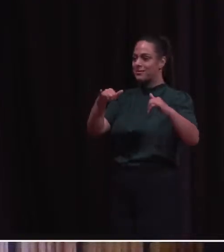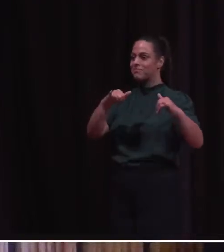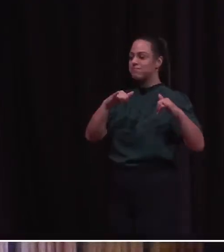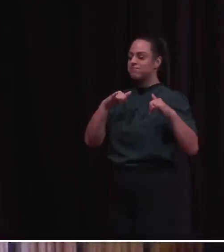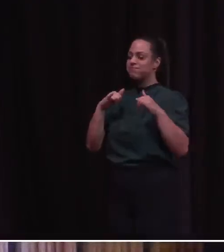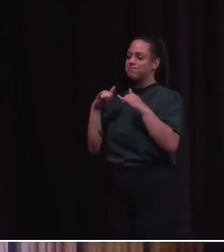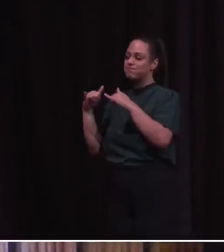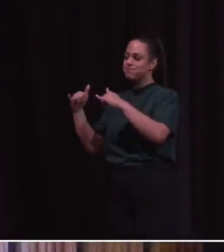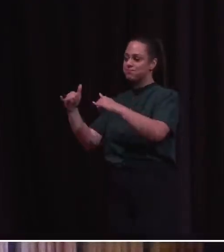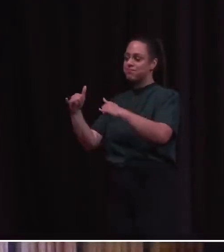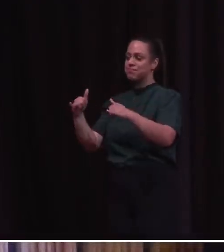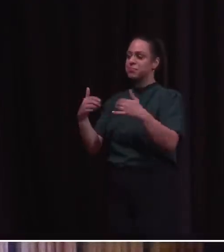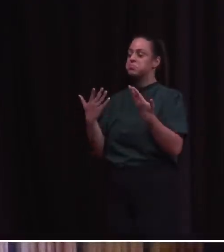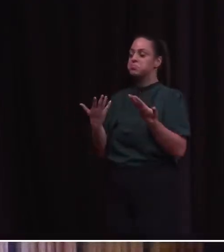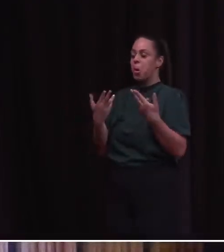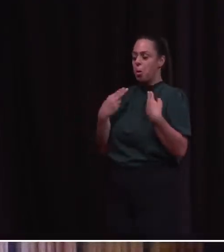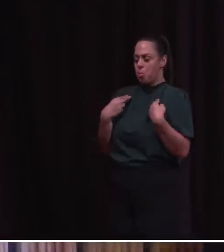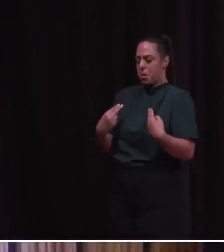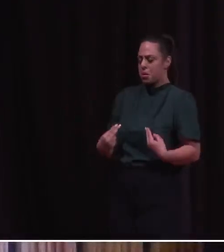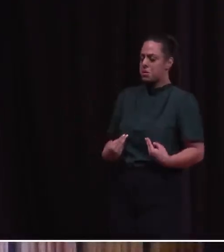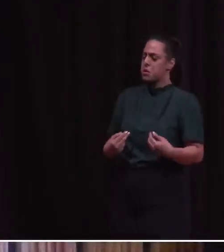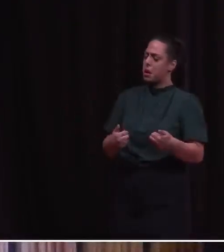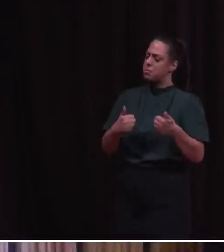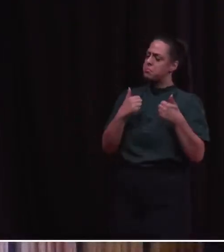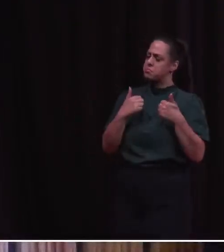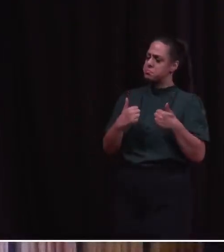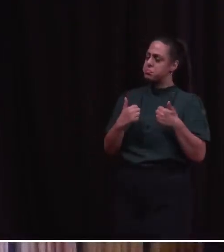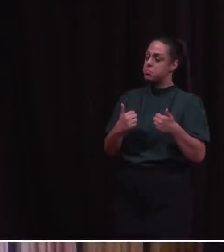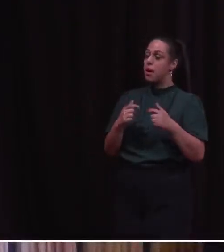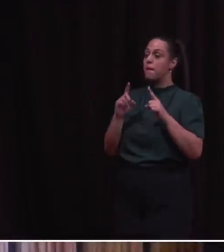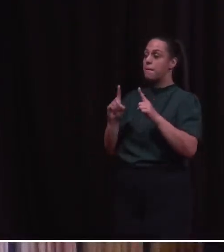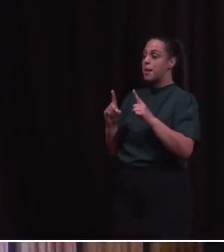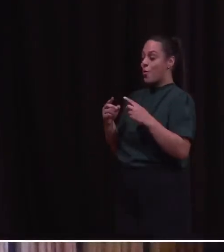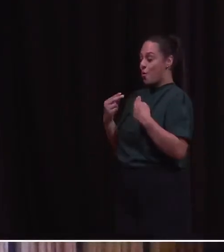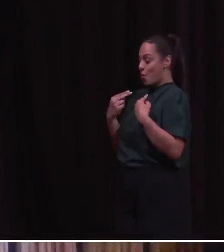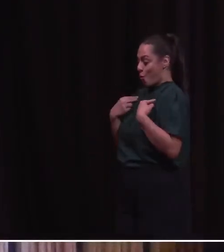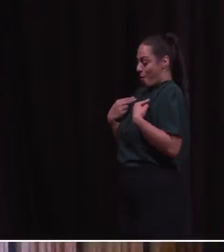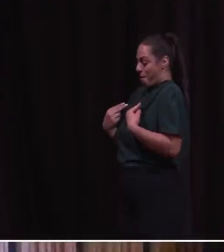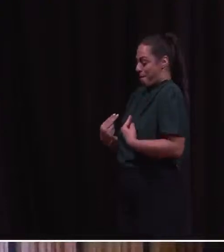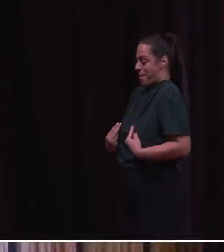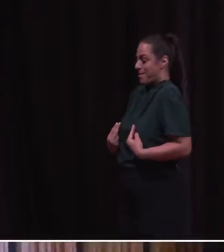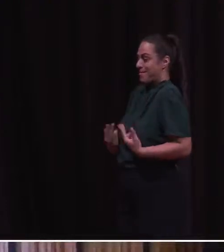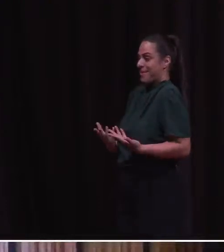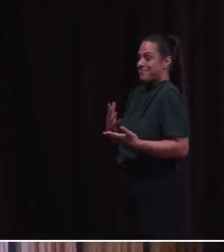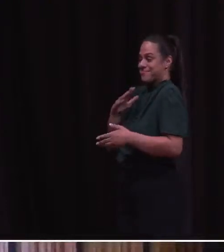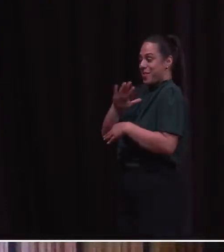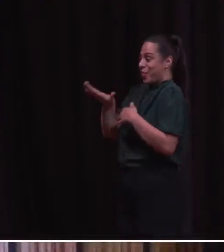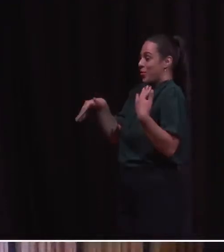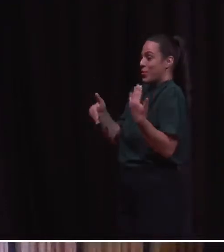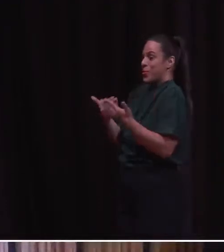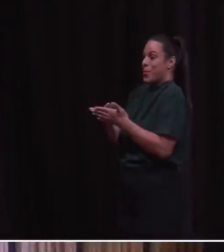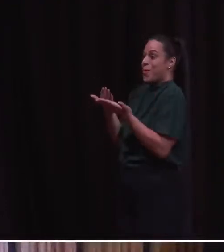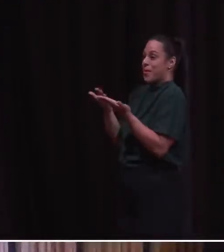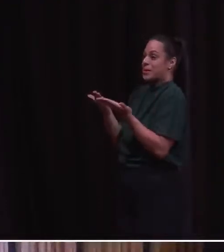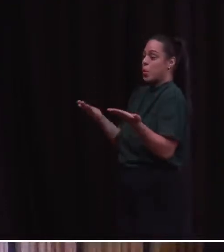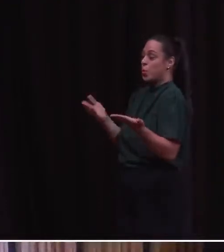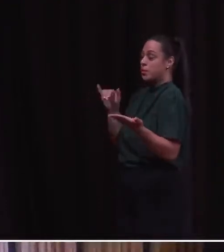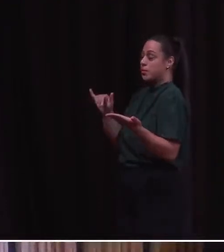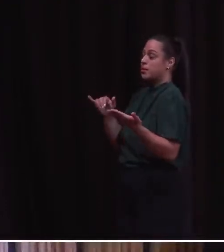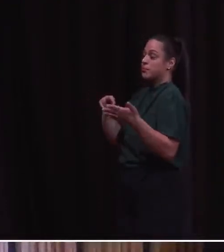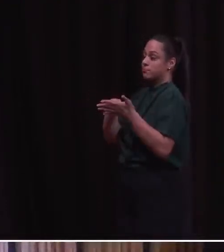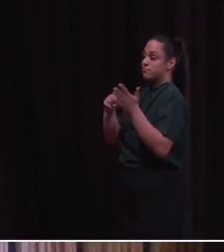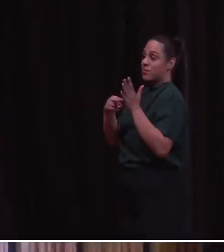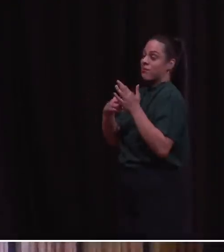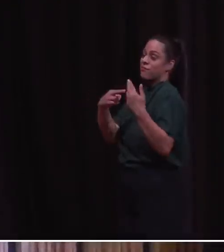other living things because we are killing ourselves and the planet. So it's a big job. Thank you.